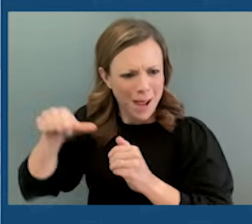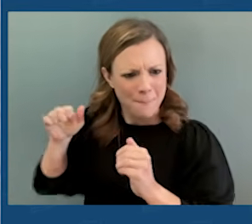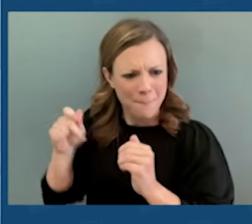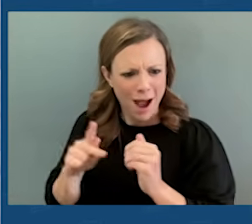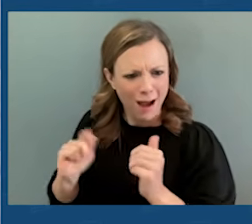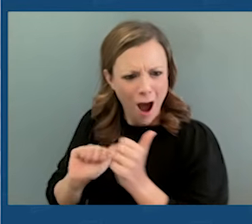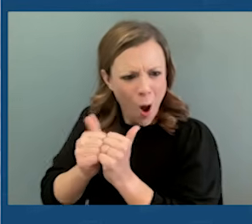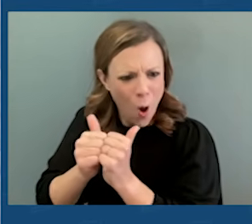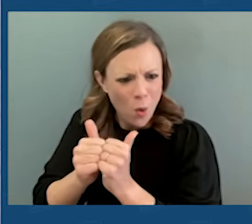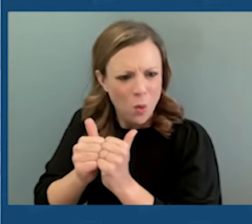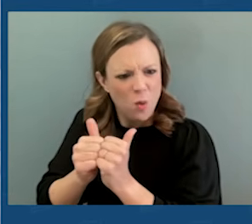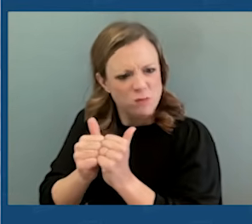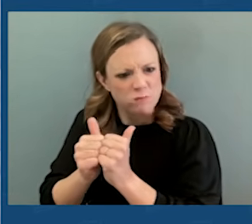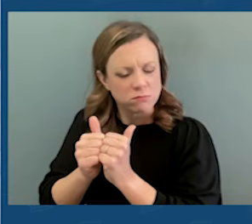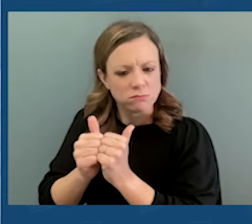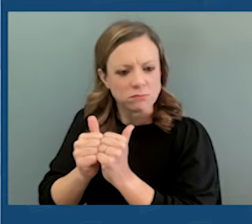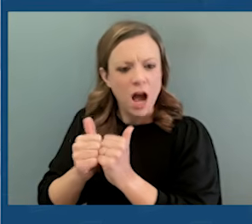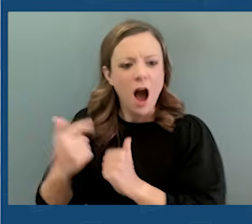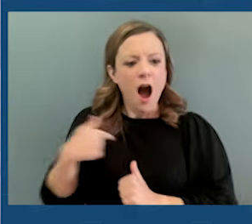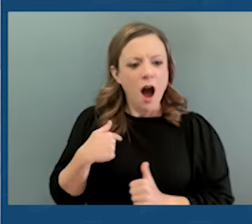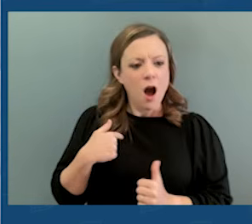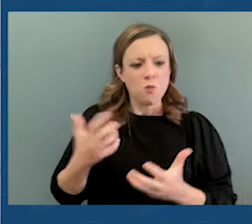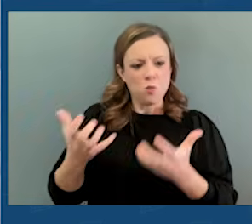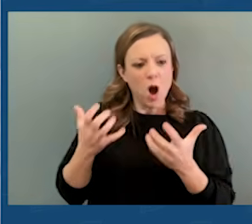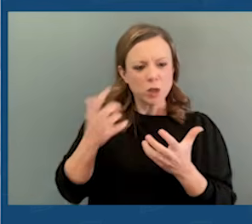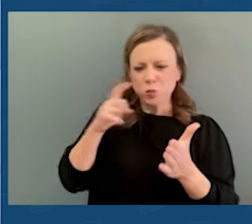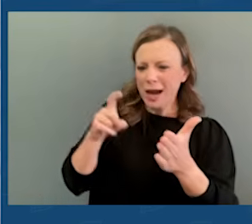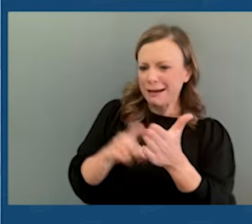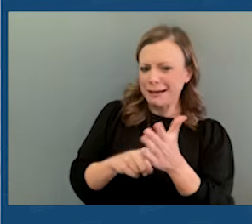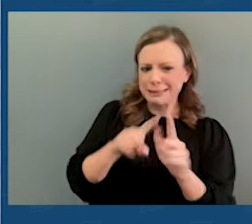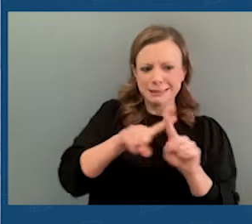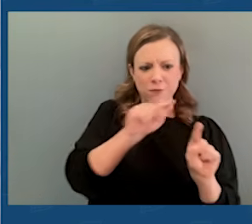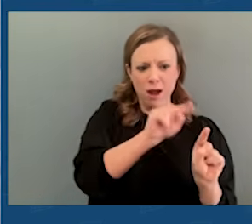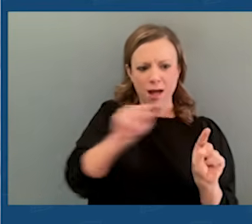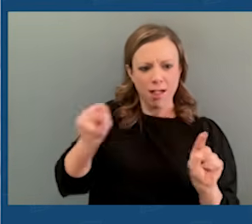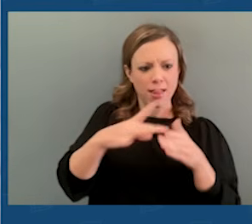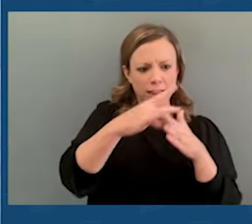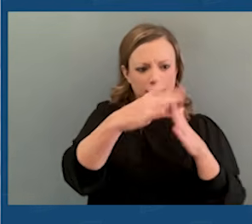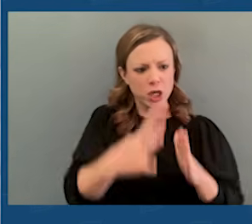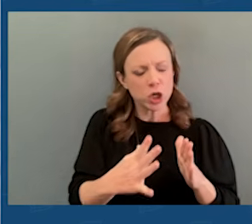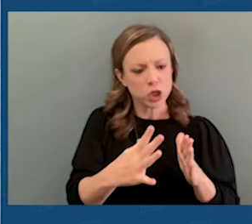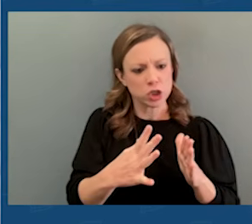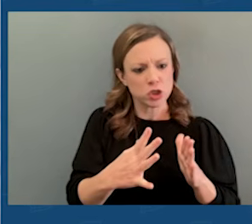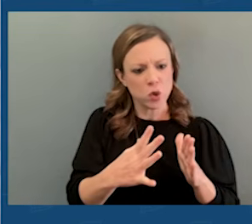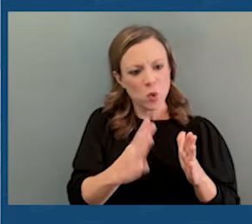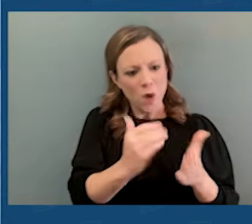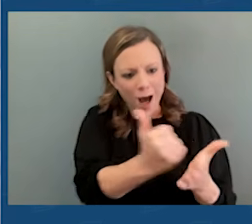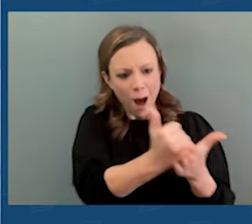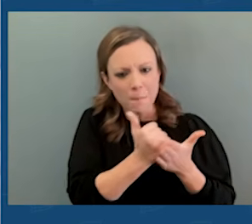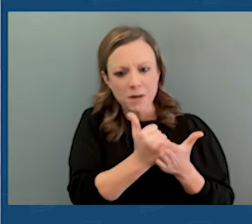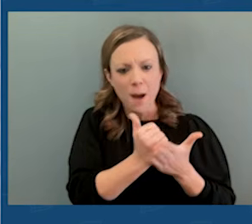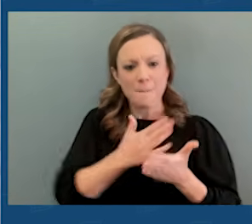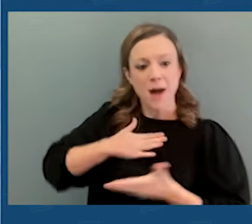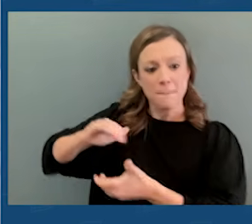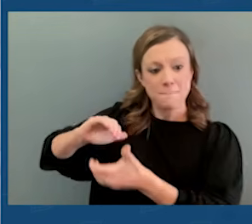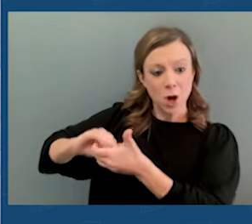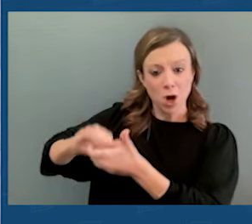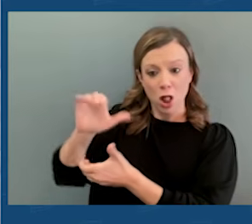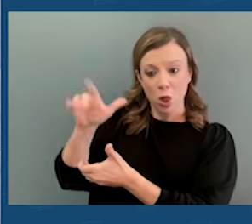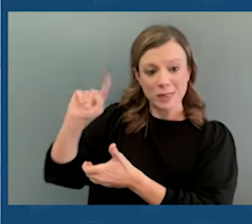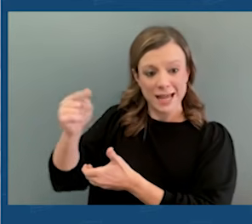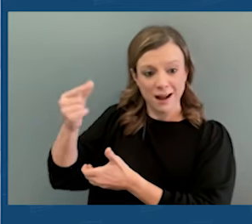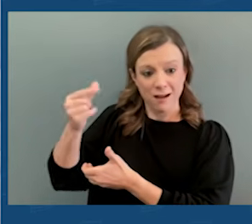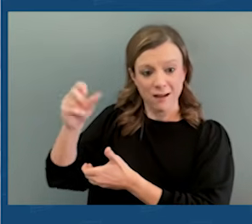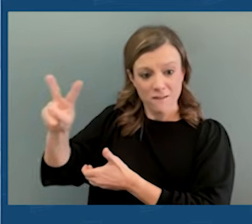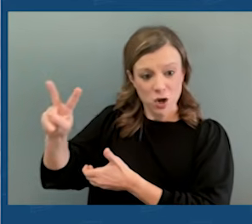acknowledge some incredible leaders who helped bring us to this date, and I want to thank my partner in government, our Lieutenant Governor, Antonio Delgado. Thank